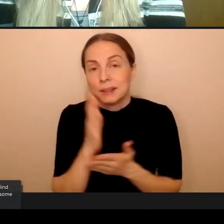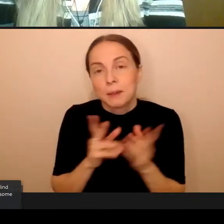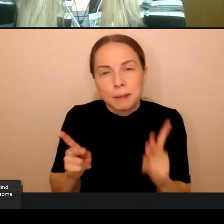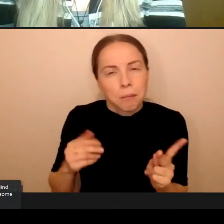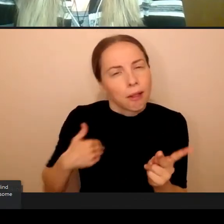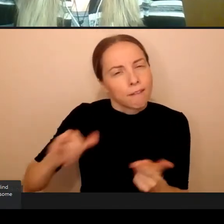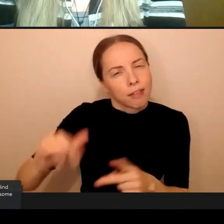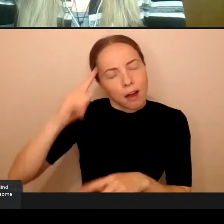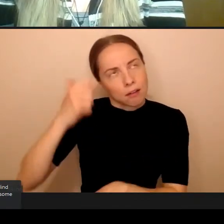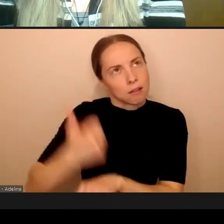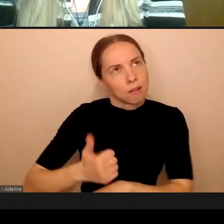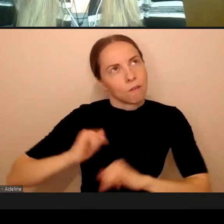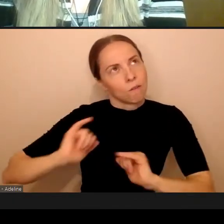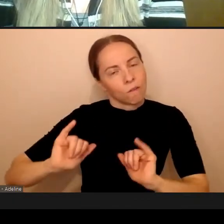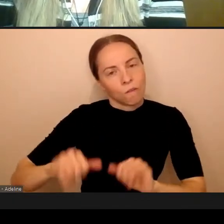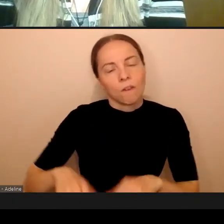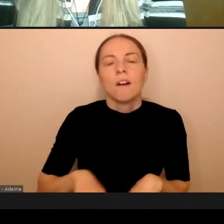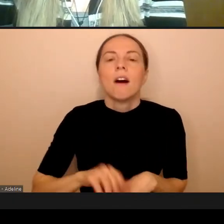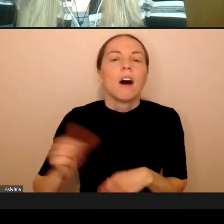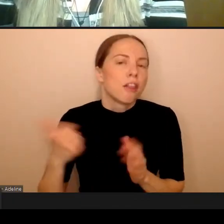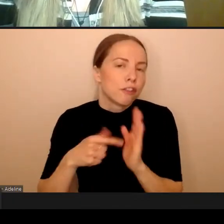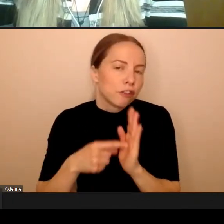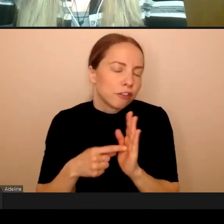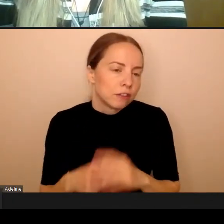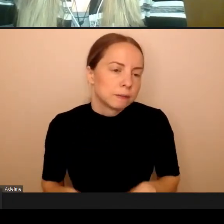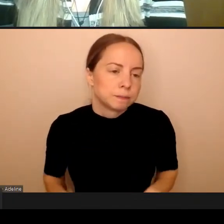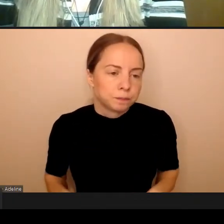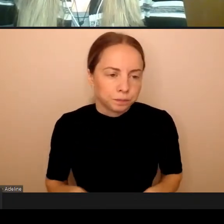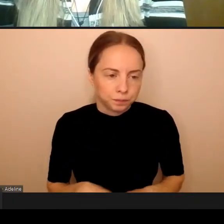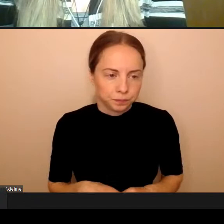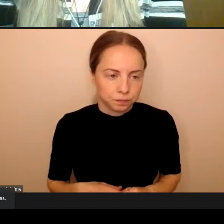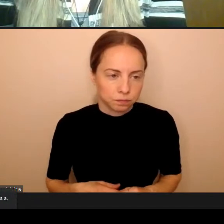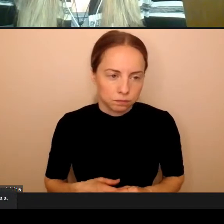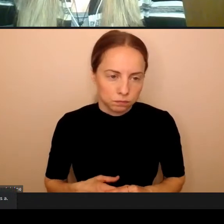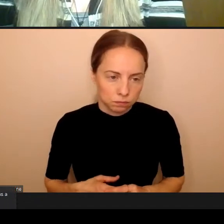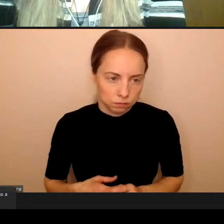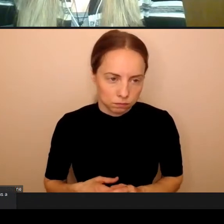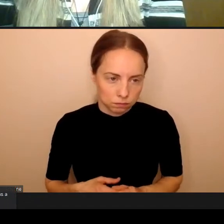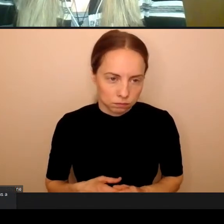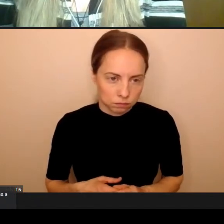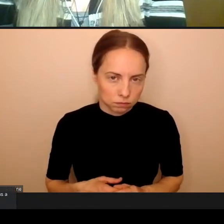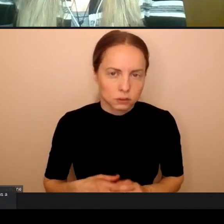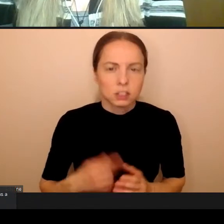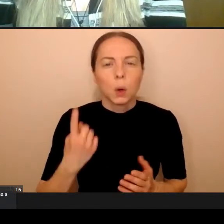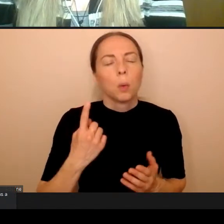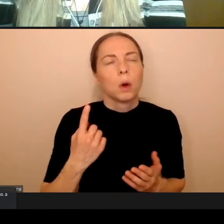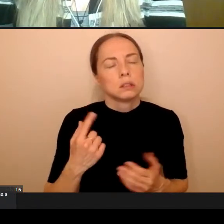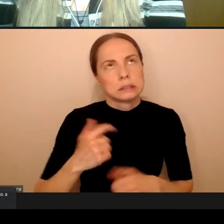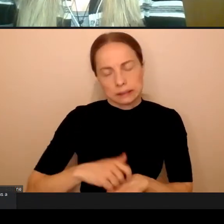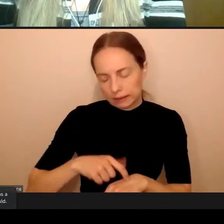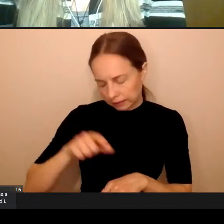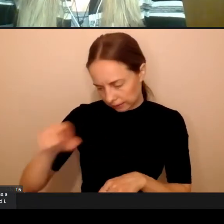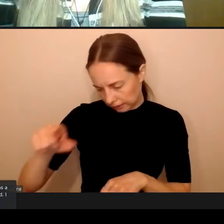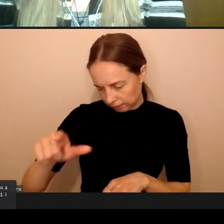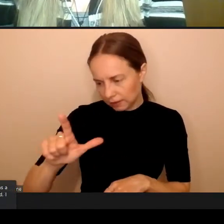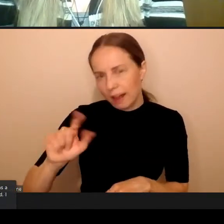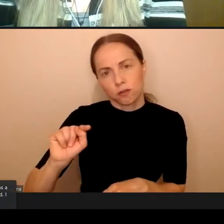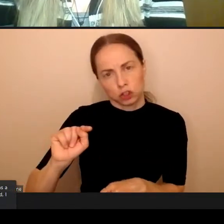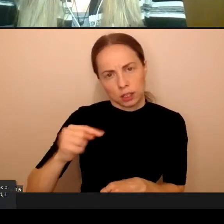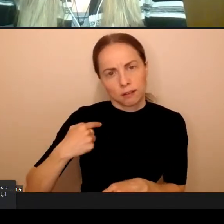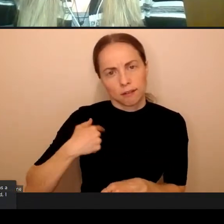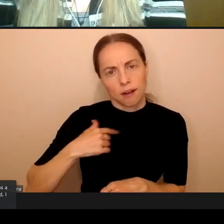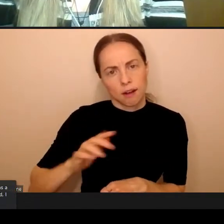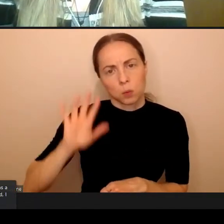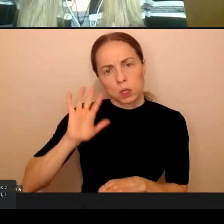notion. Another example would be that there was a period at LifeTrack where I would be the